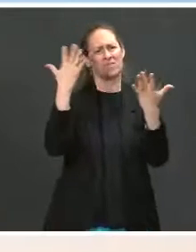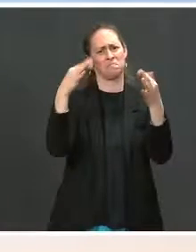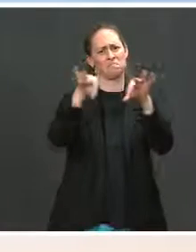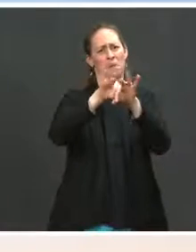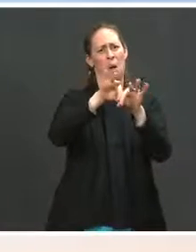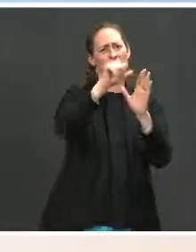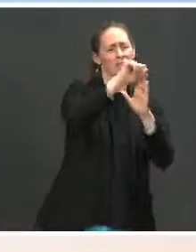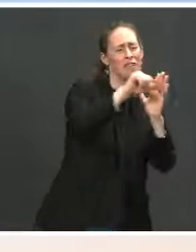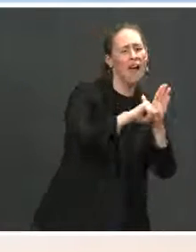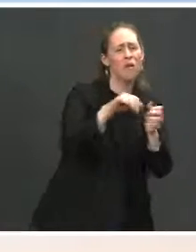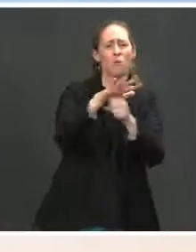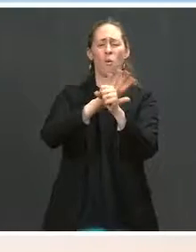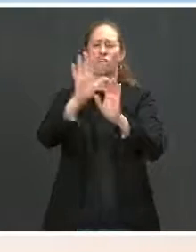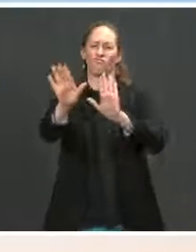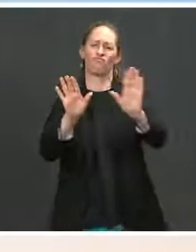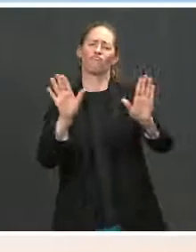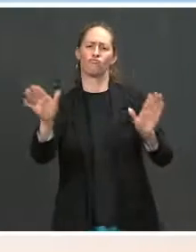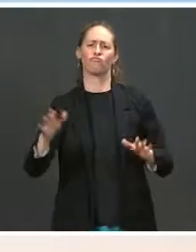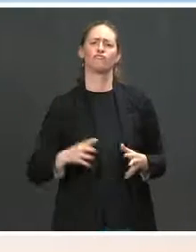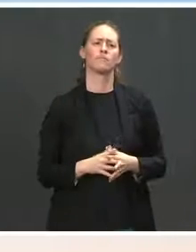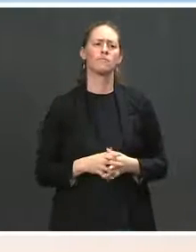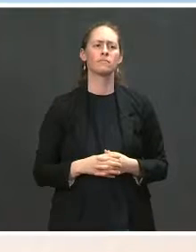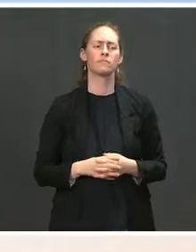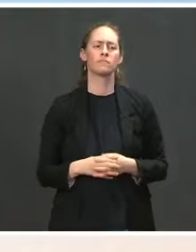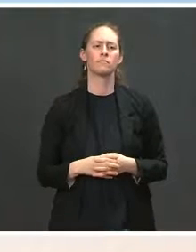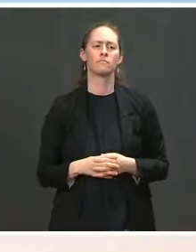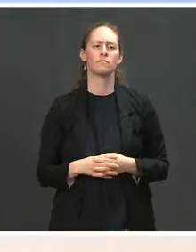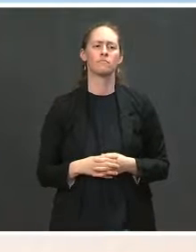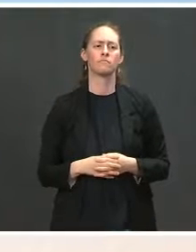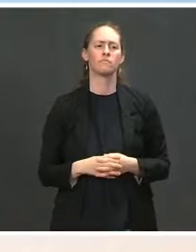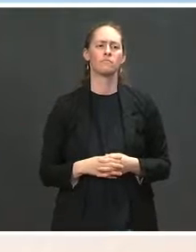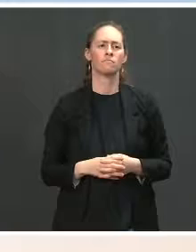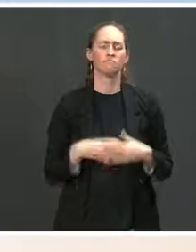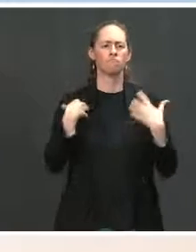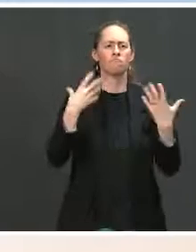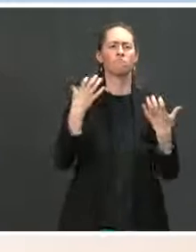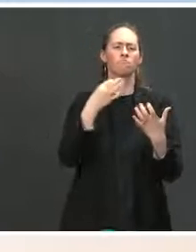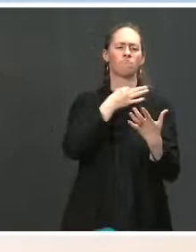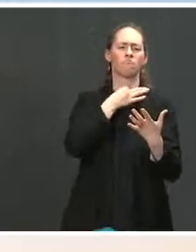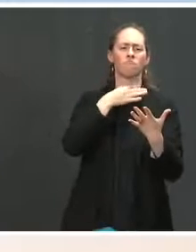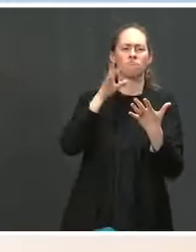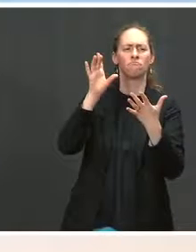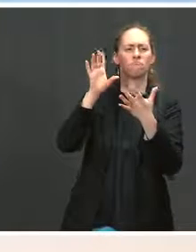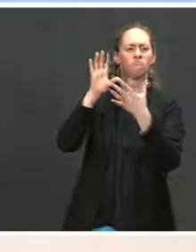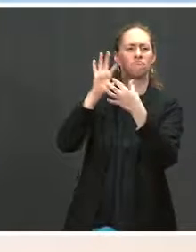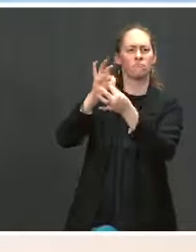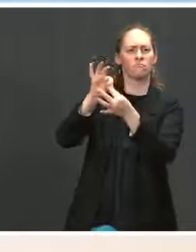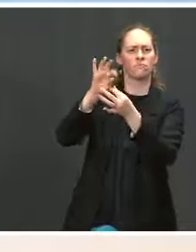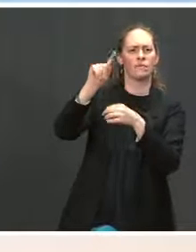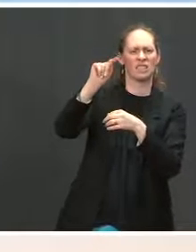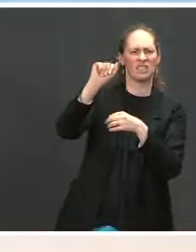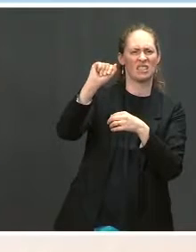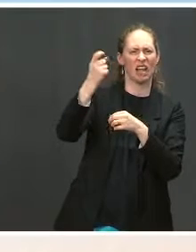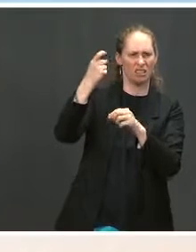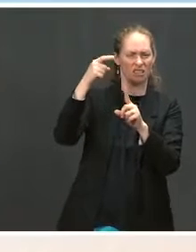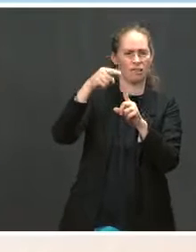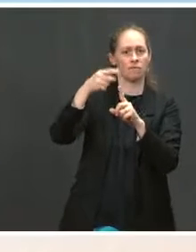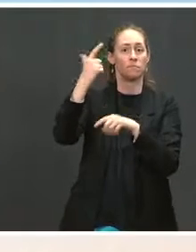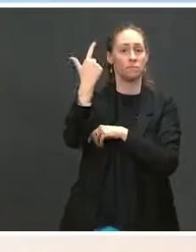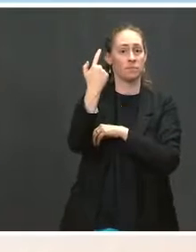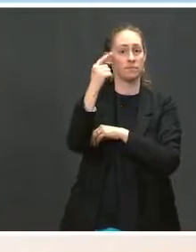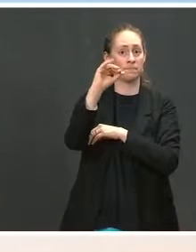I wanted to ask about the global minimum tax that the president has proposed at 21%. In the